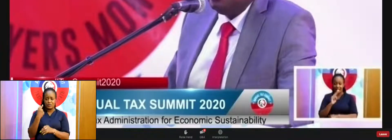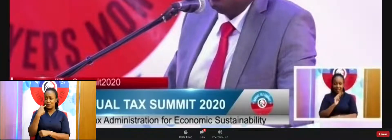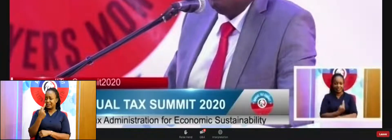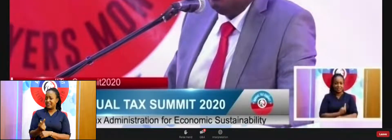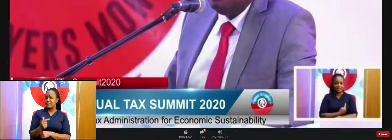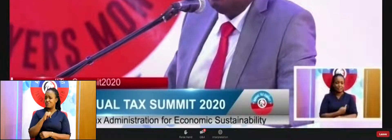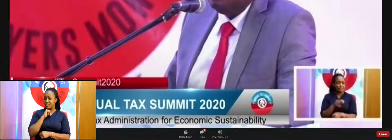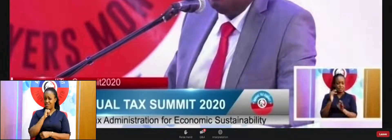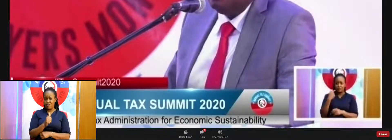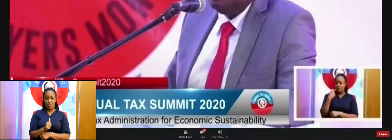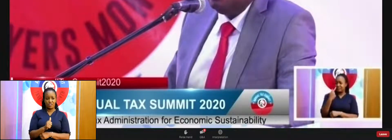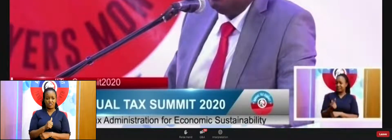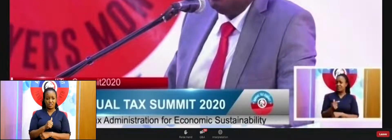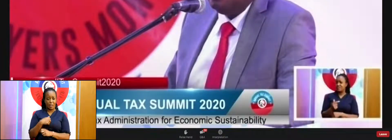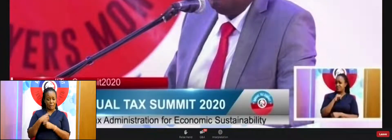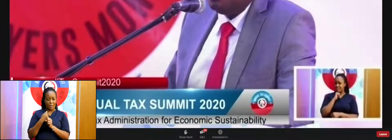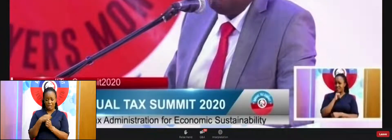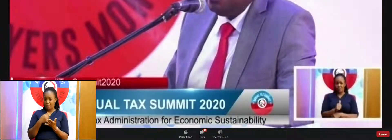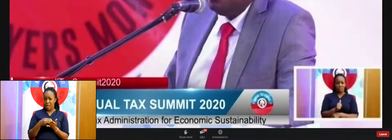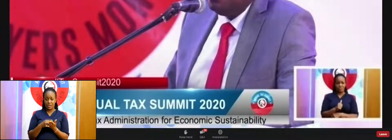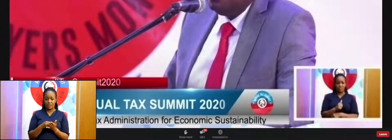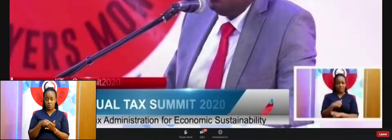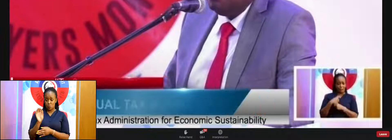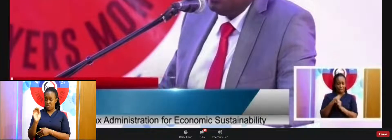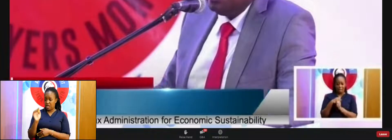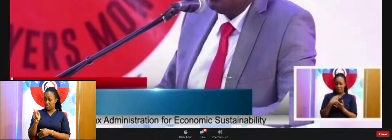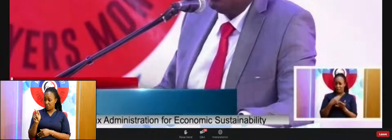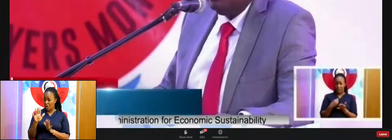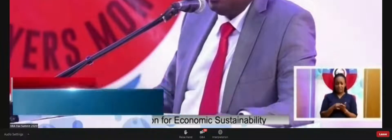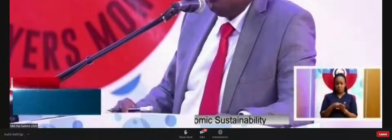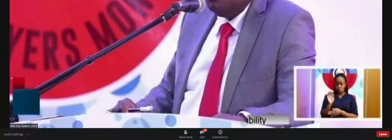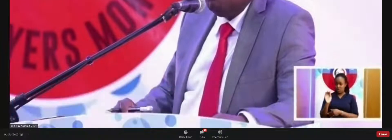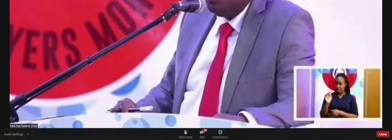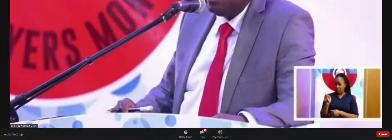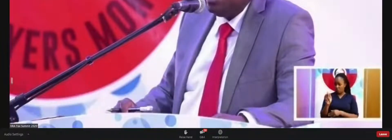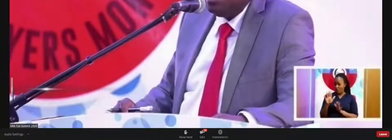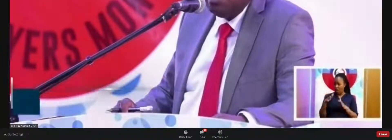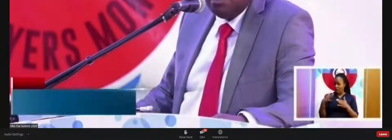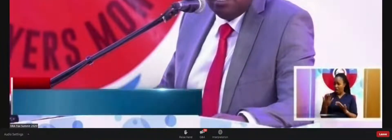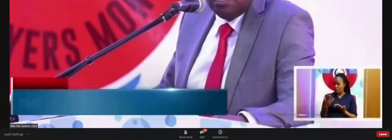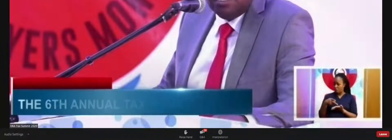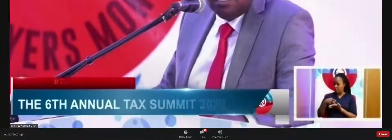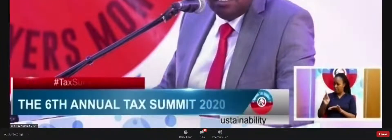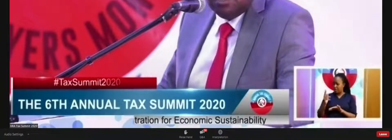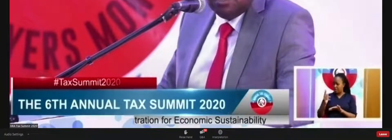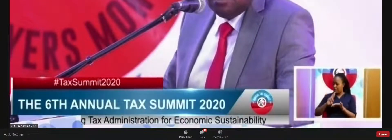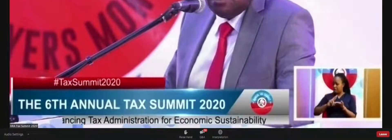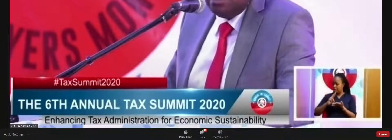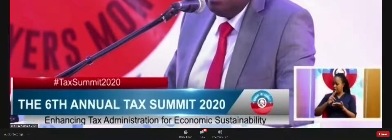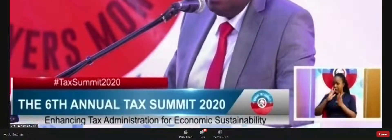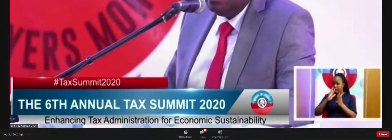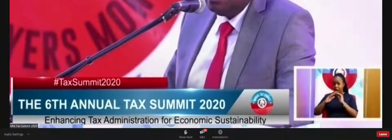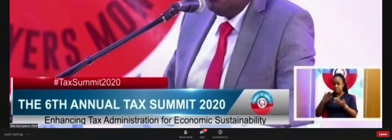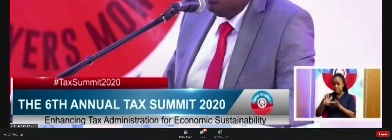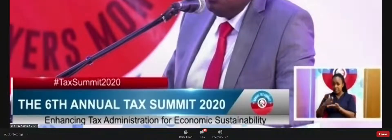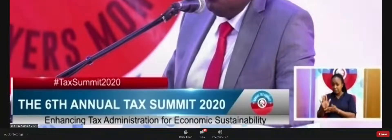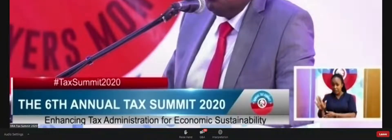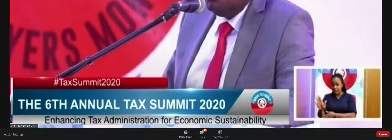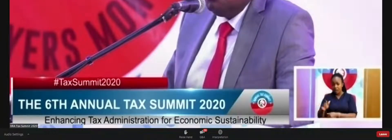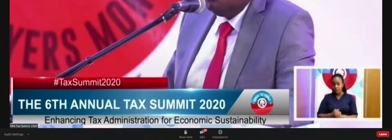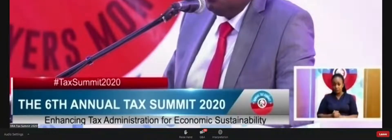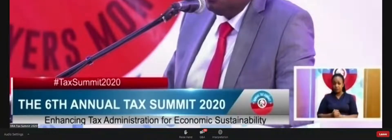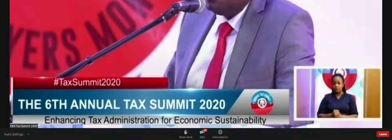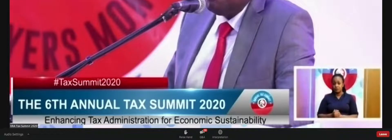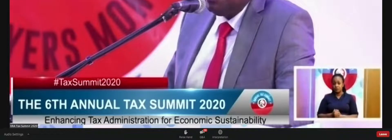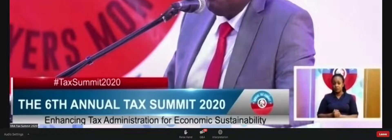you didn't make money, we ask you, and how did you pay your rent? And how did